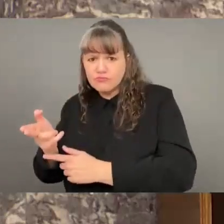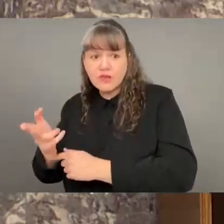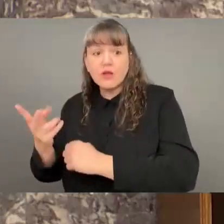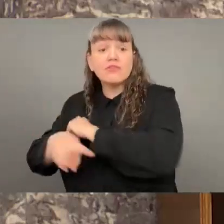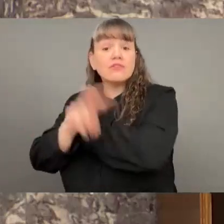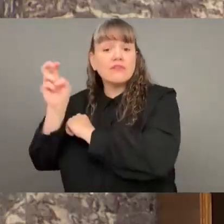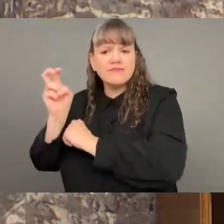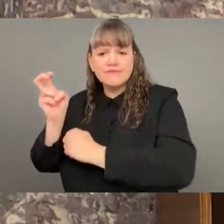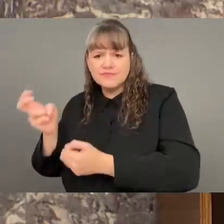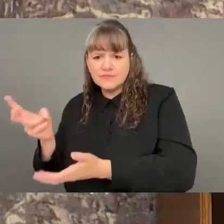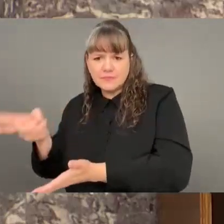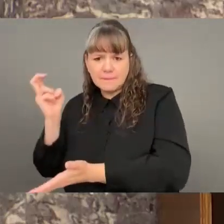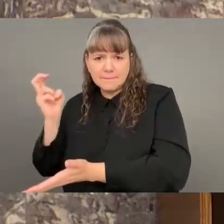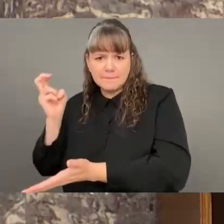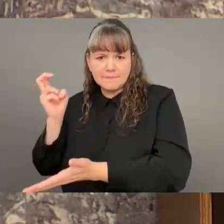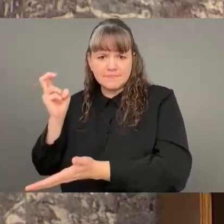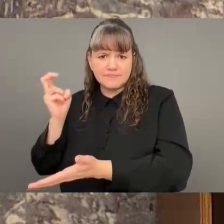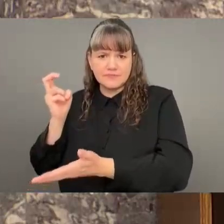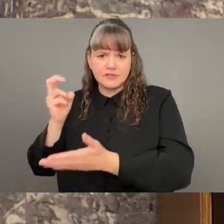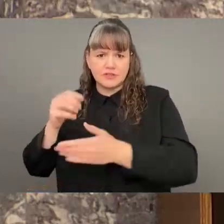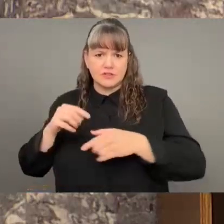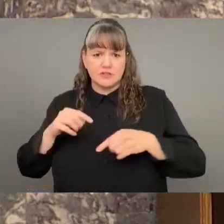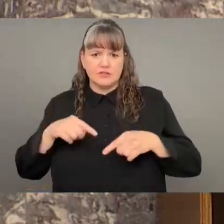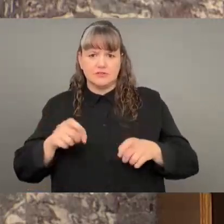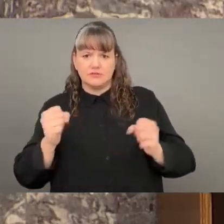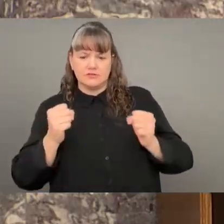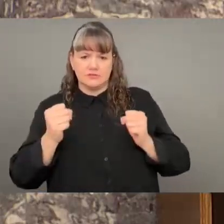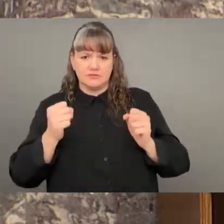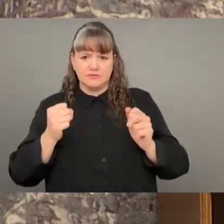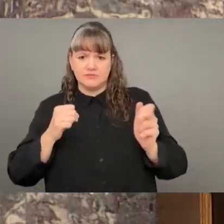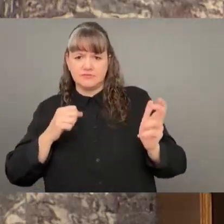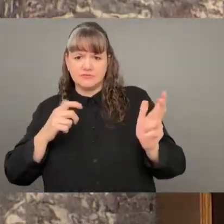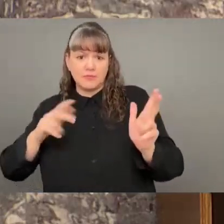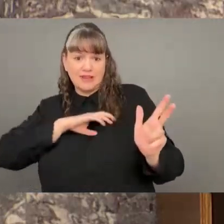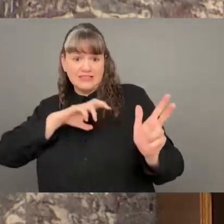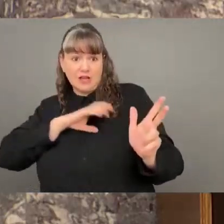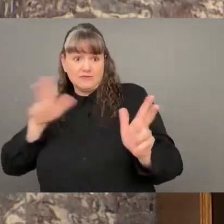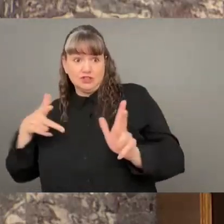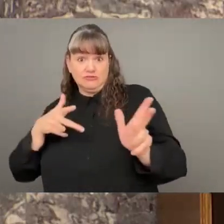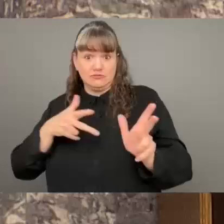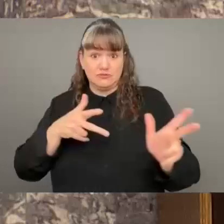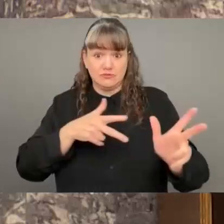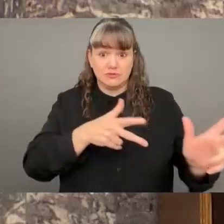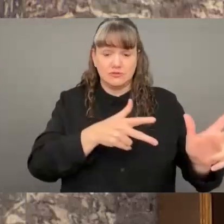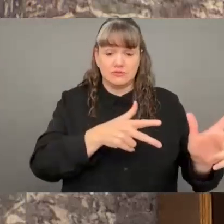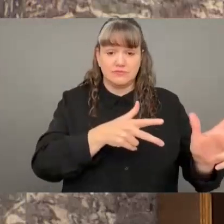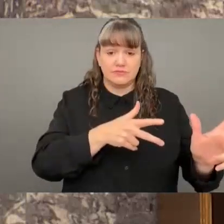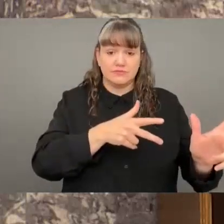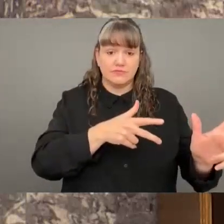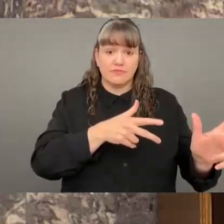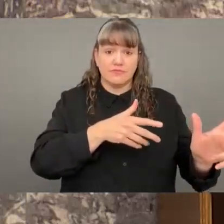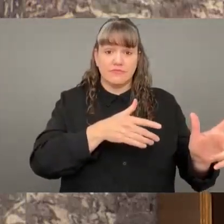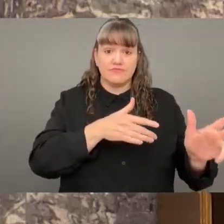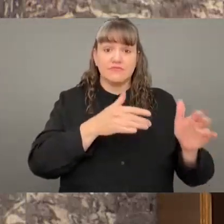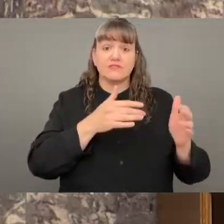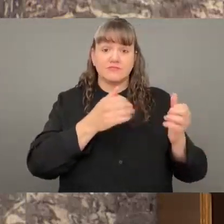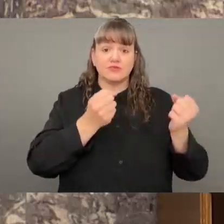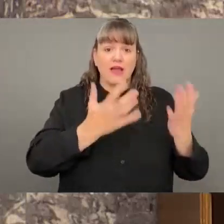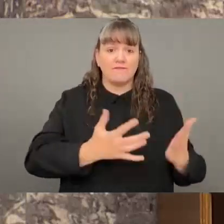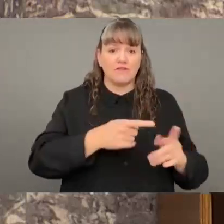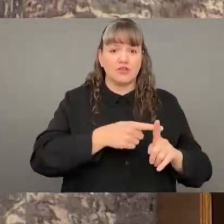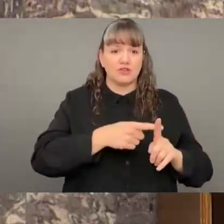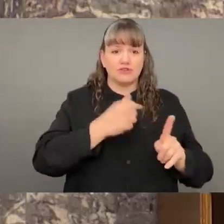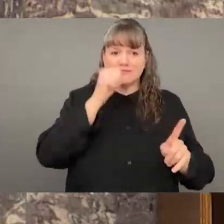One of the drivers is now under investigation for drunk driving. At what point will this Premier put the rights of victims ahead of the rights of